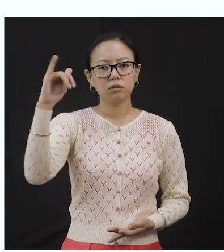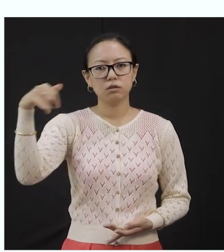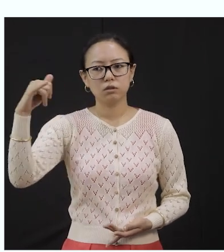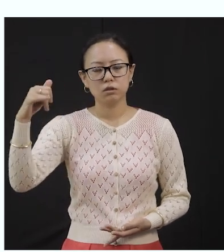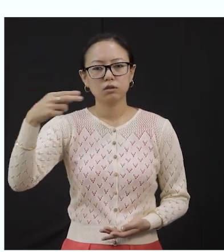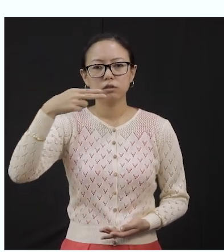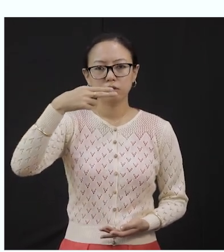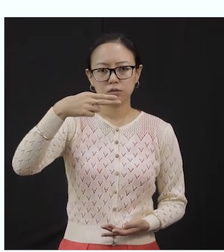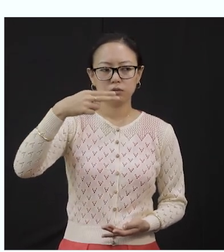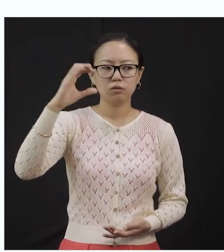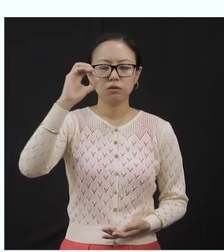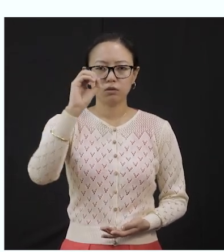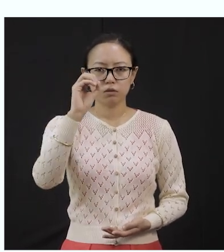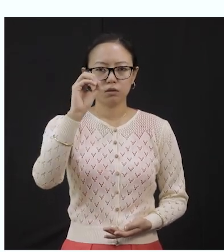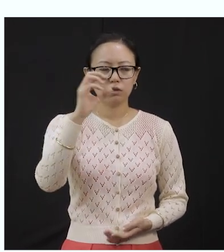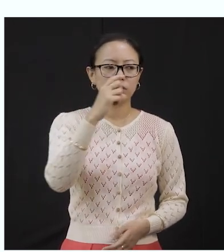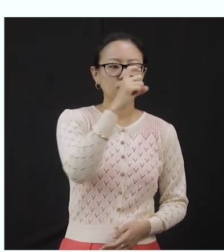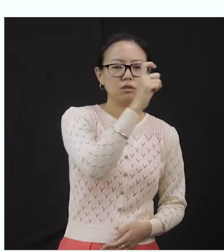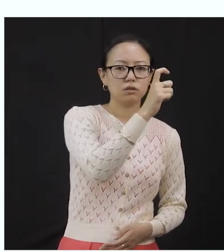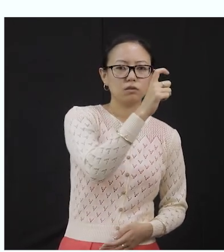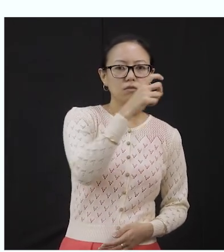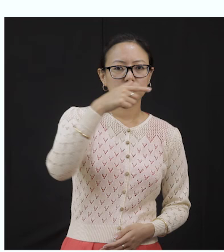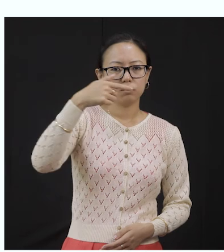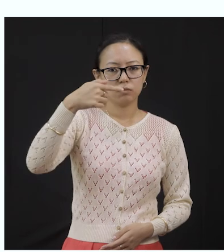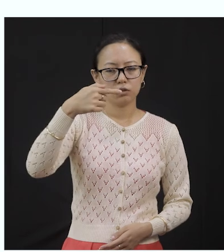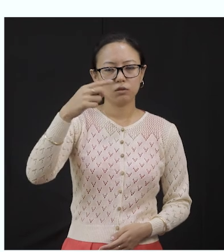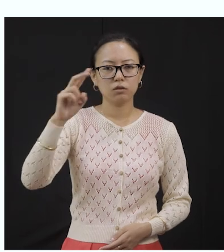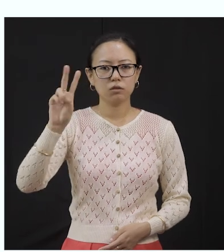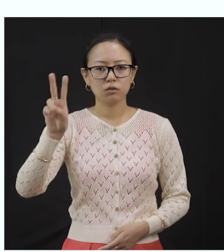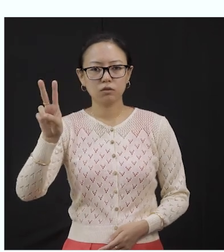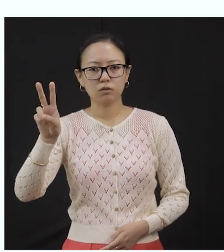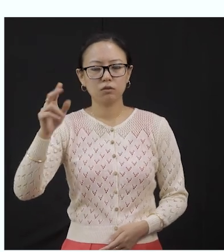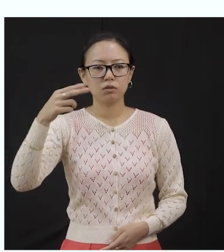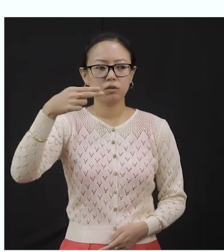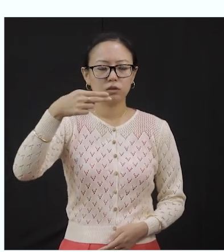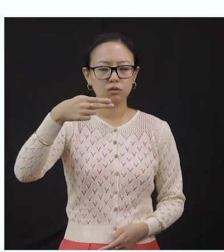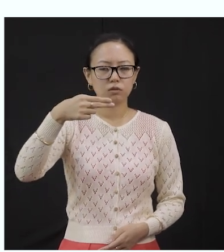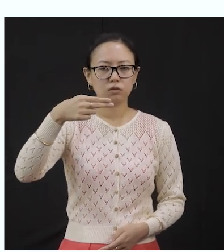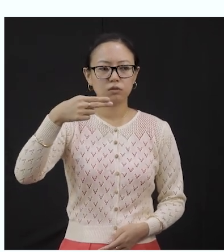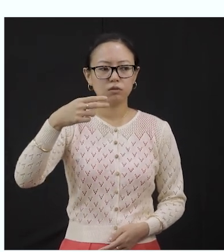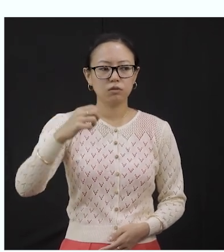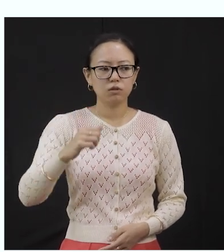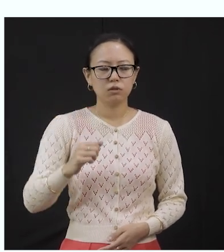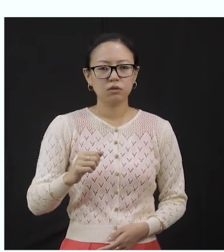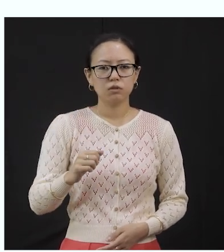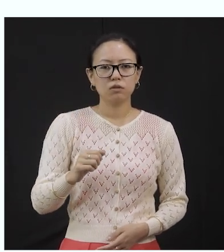0. Very good. Then 7 minus 2 is equal to